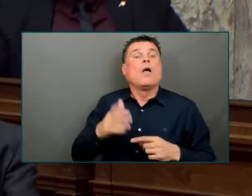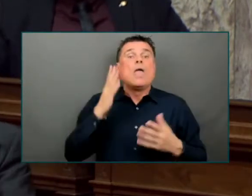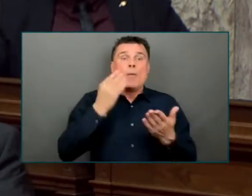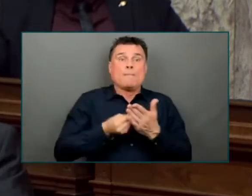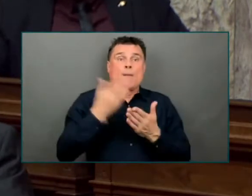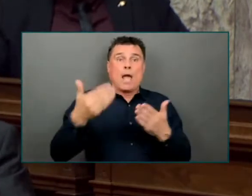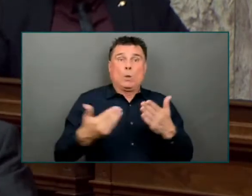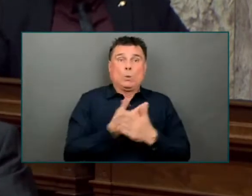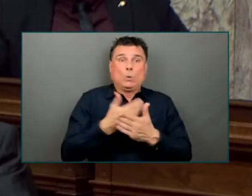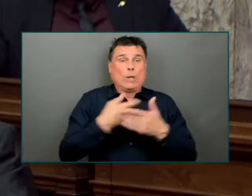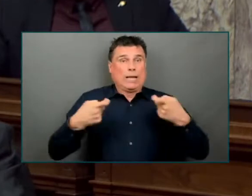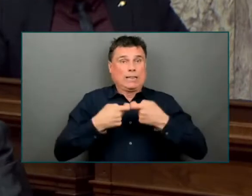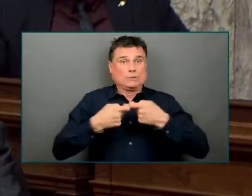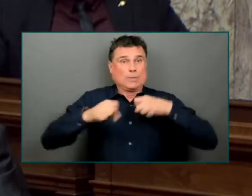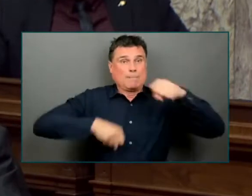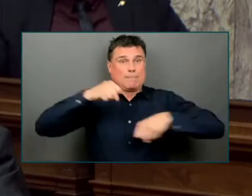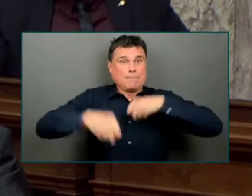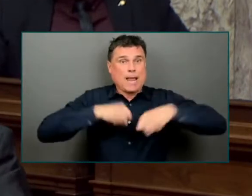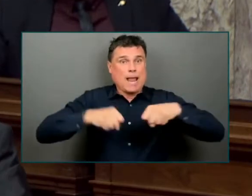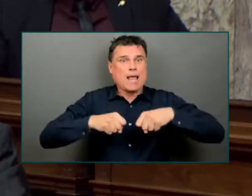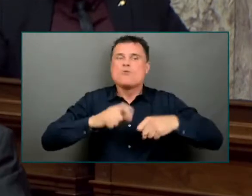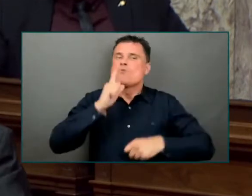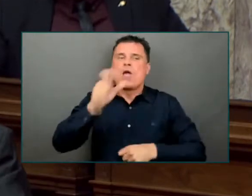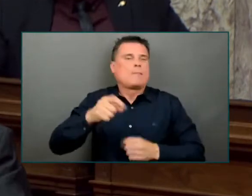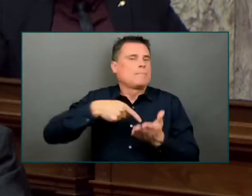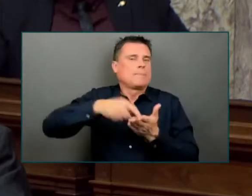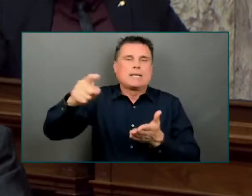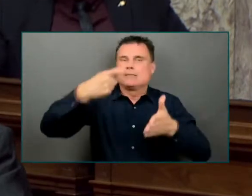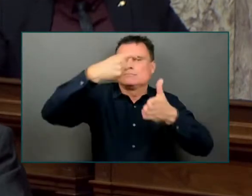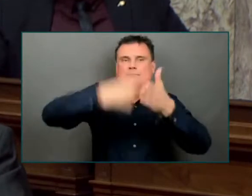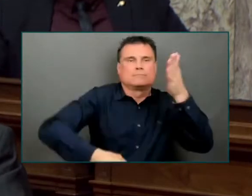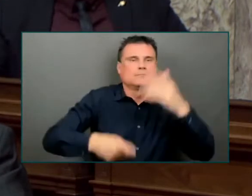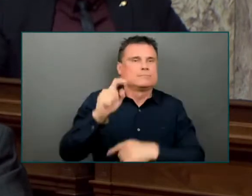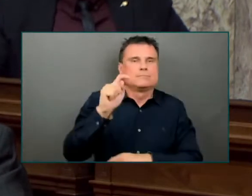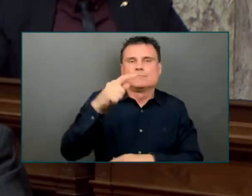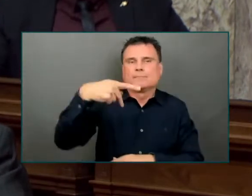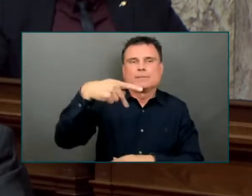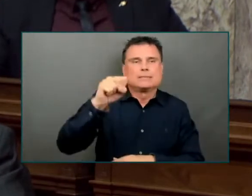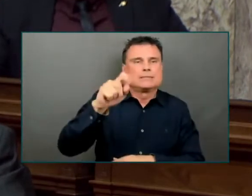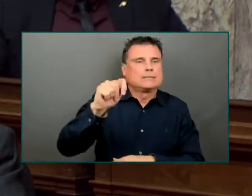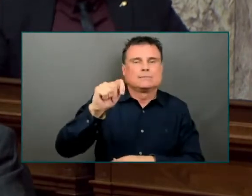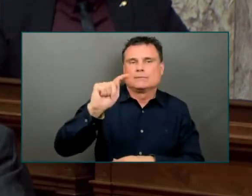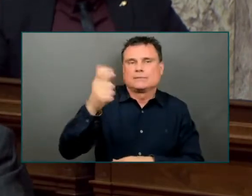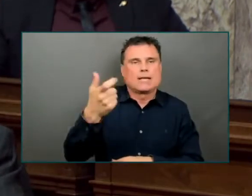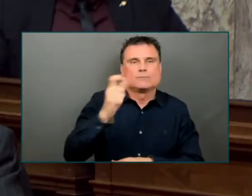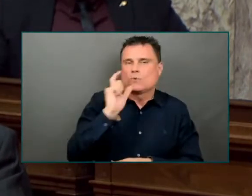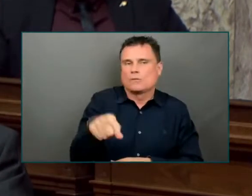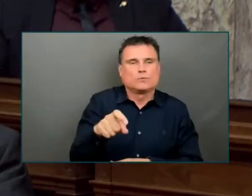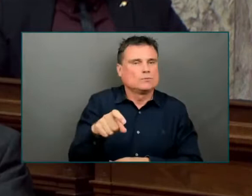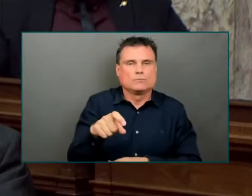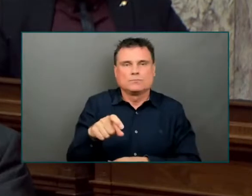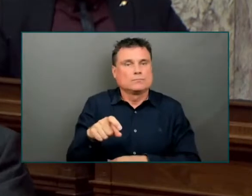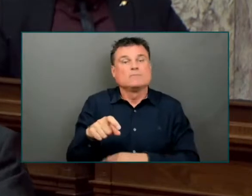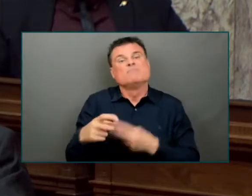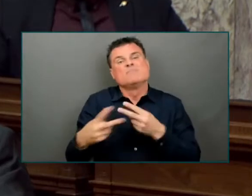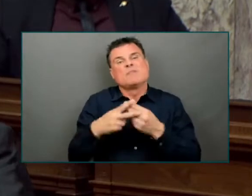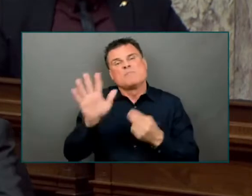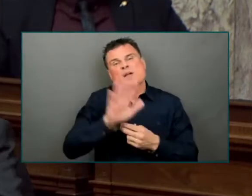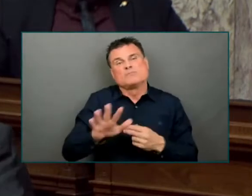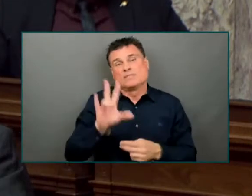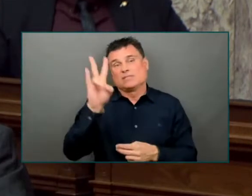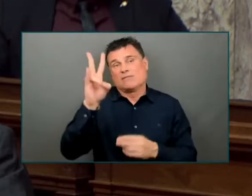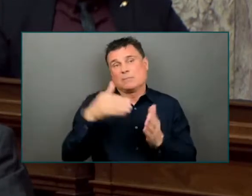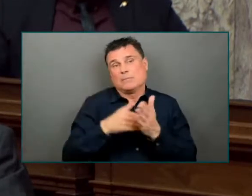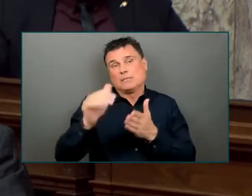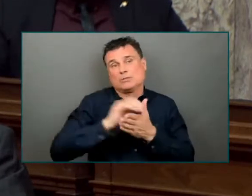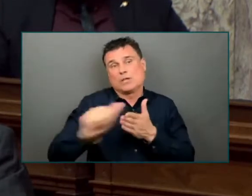This means $7 million in savings per year for British Columbians. And, Mr. Speaker, electric vehicles are also selling in record